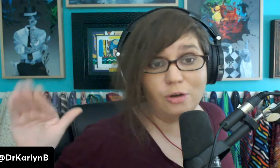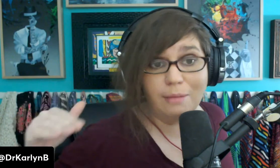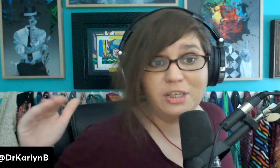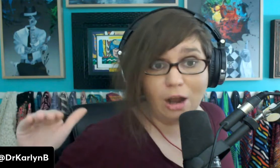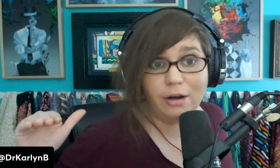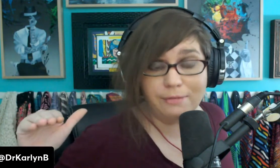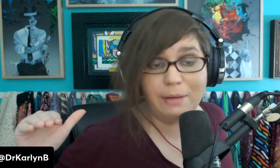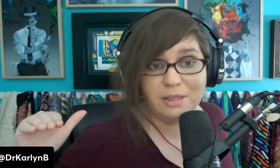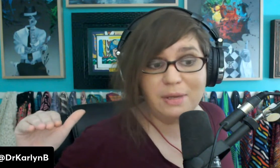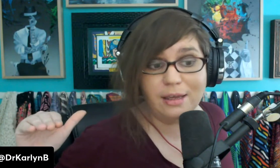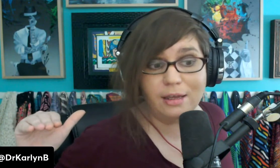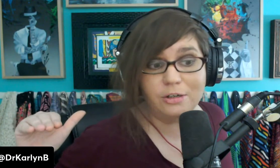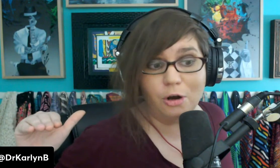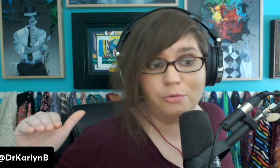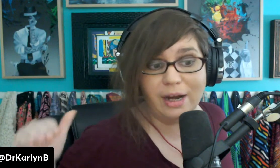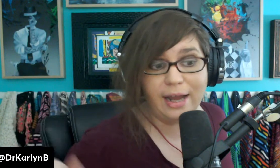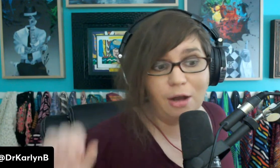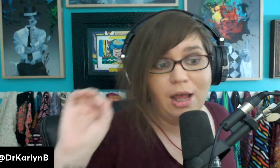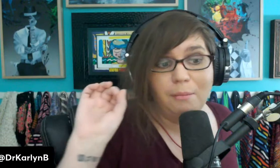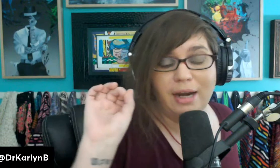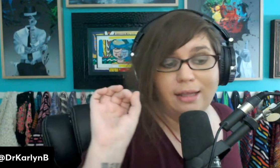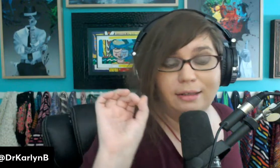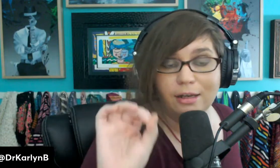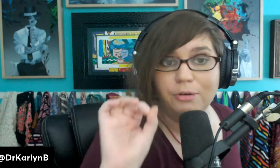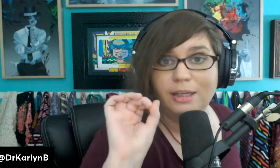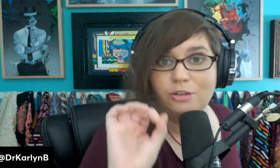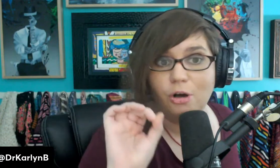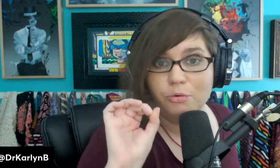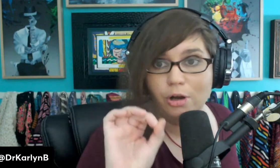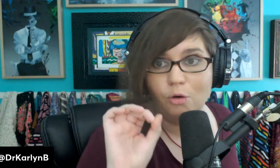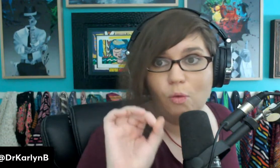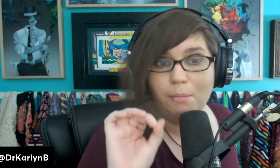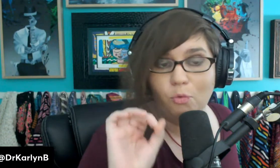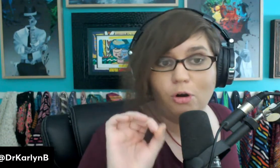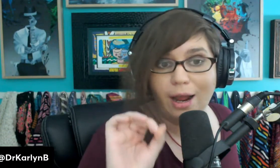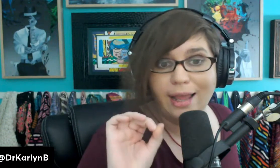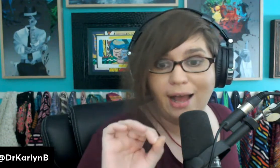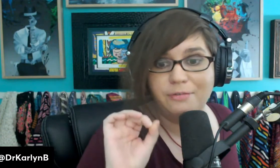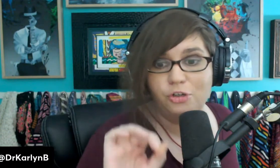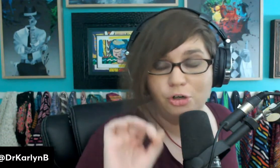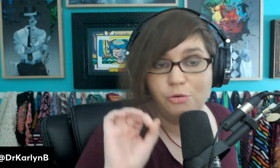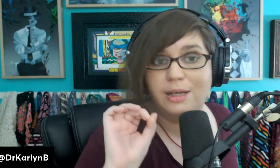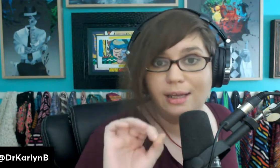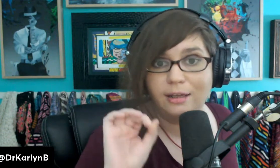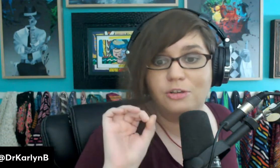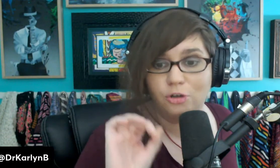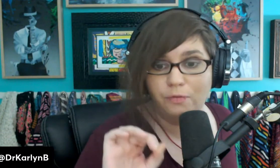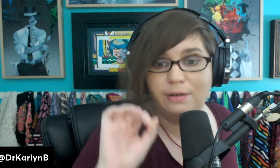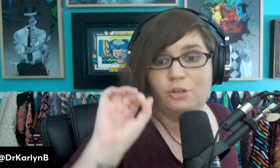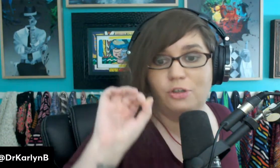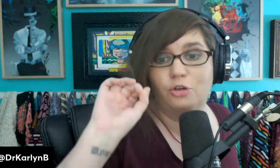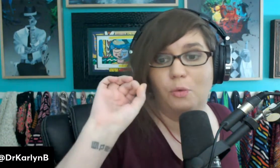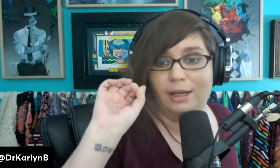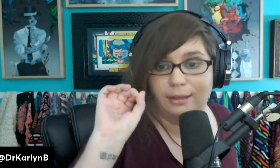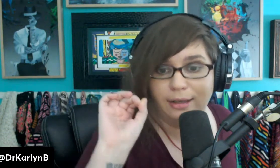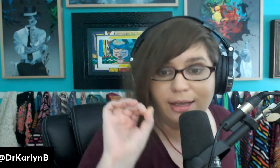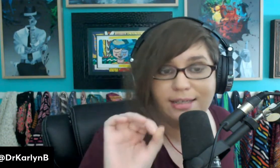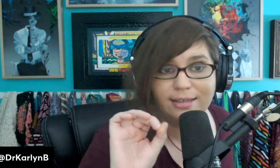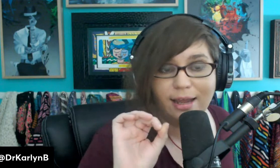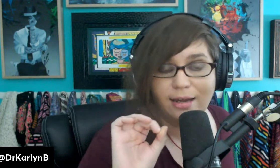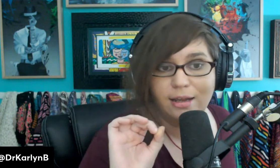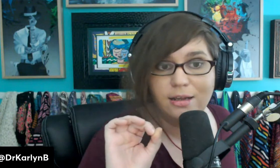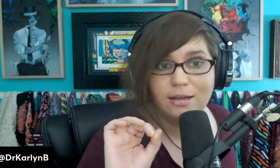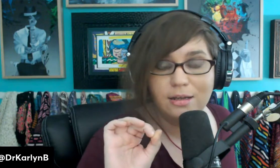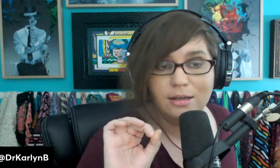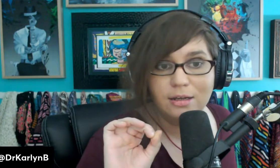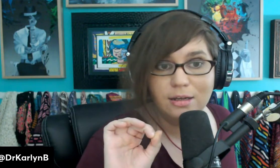So I'm sorry if I'm speaking in a tone right now, but I literally don't know what more I have to do to get conservatives to